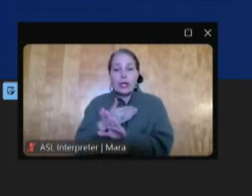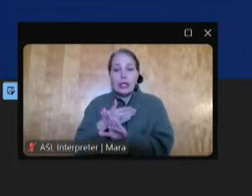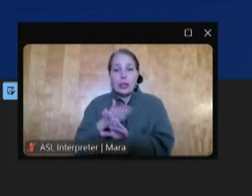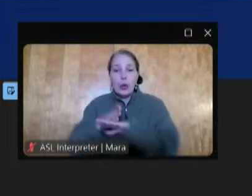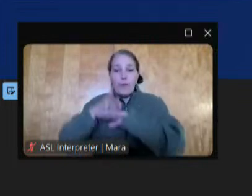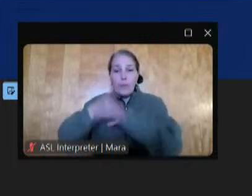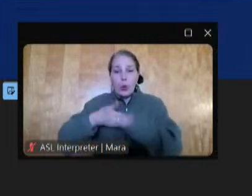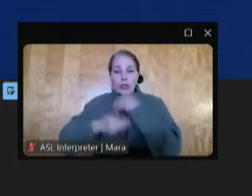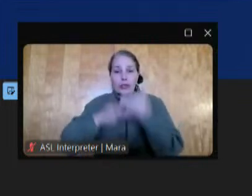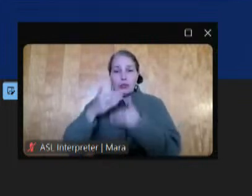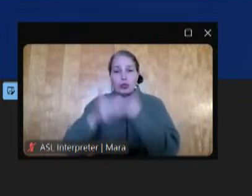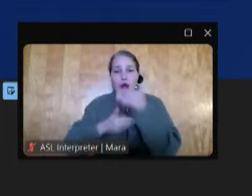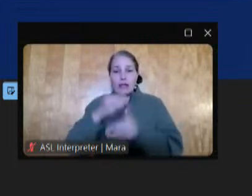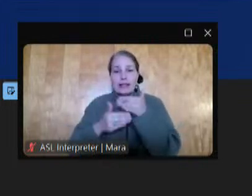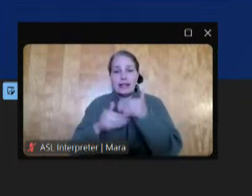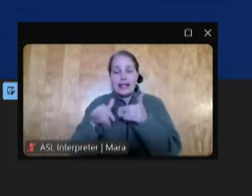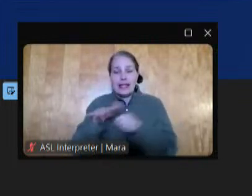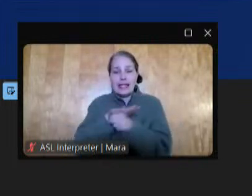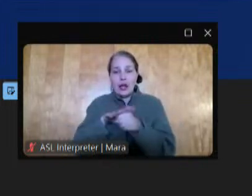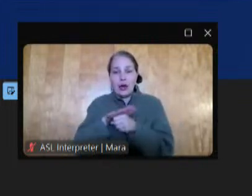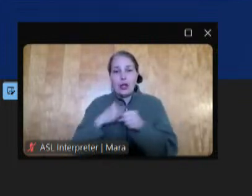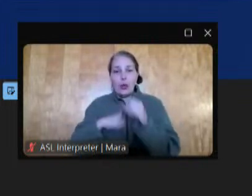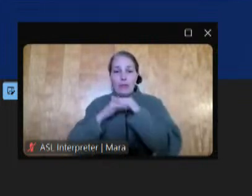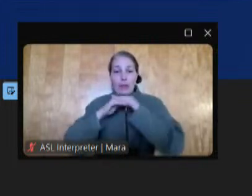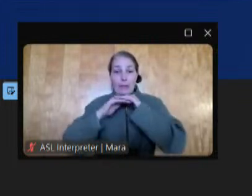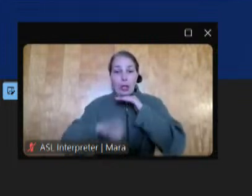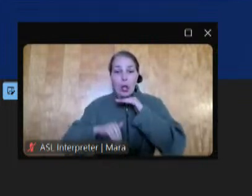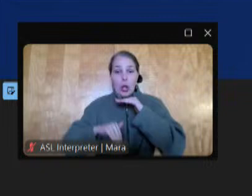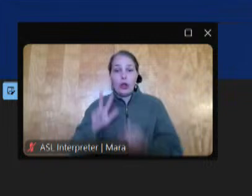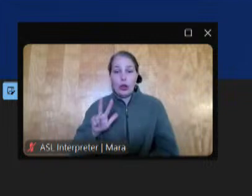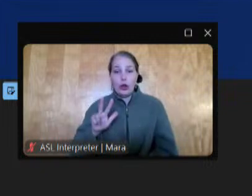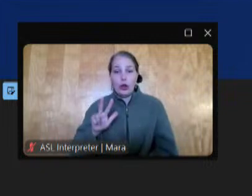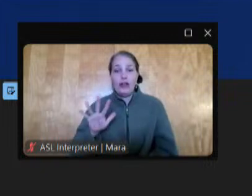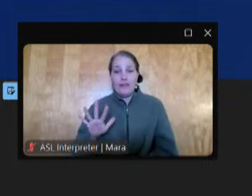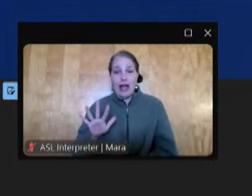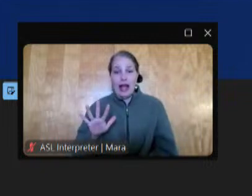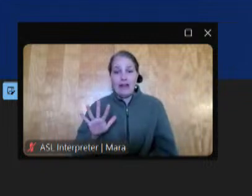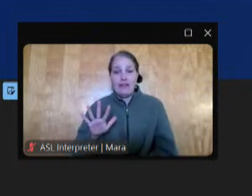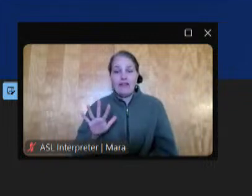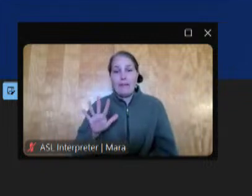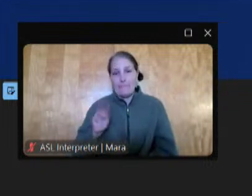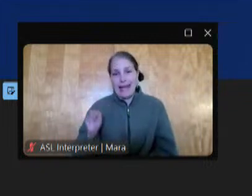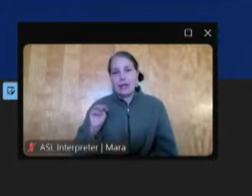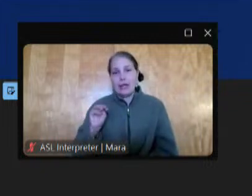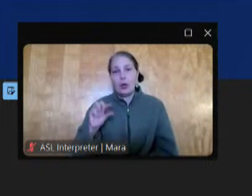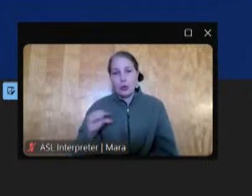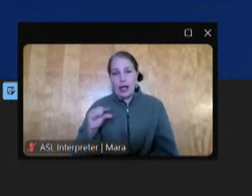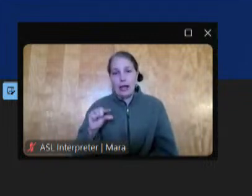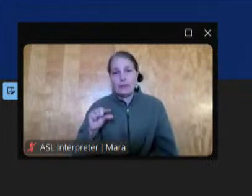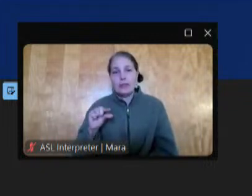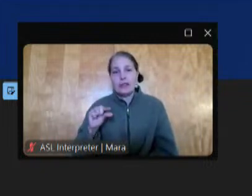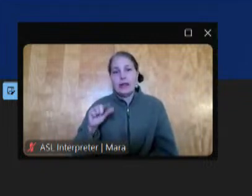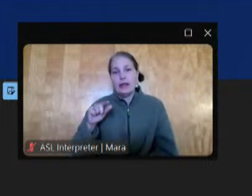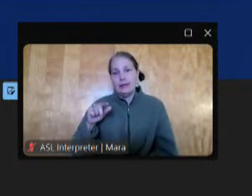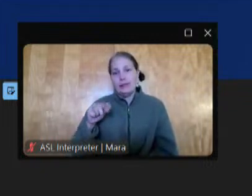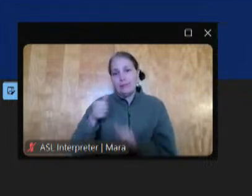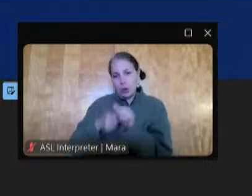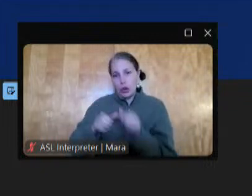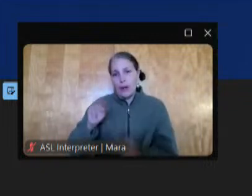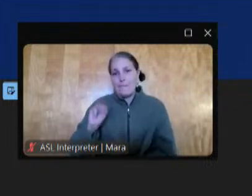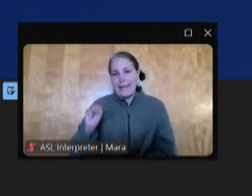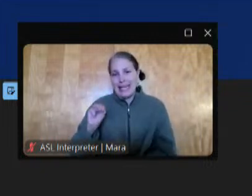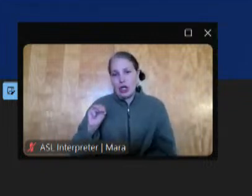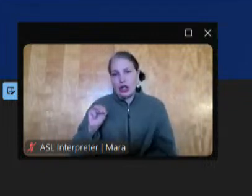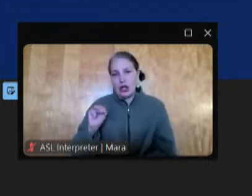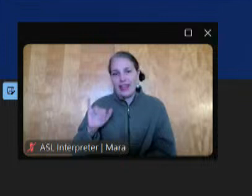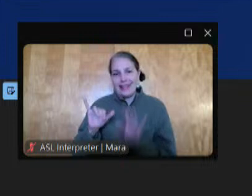processing at the site, we have been below that 35 microgram per meter standard. So I just want to